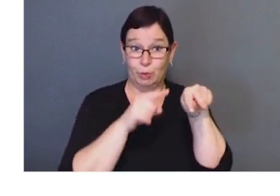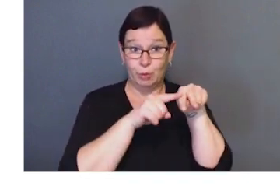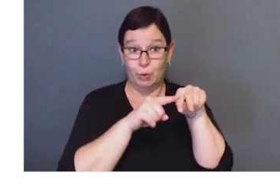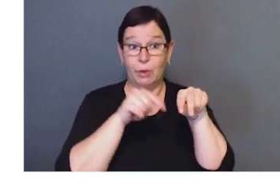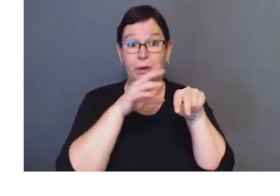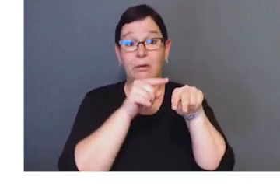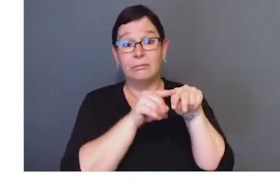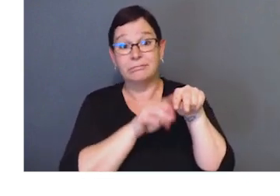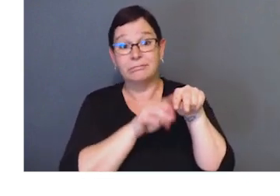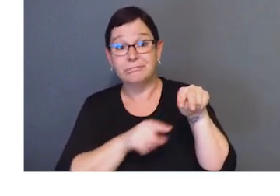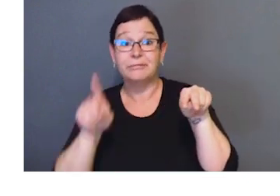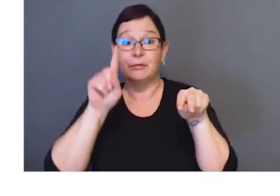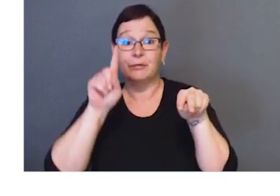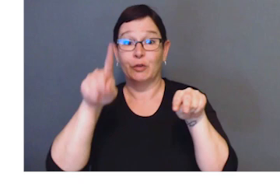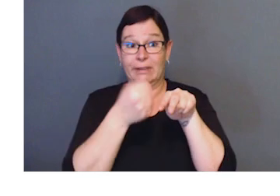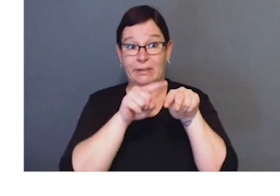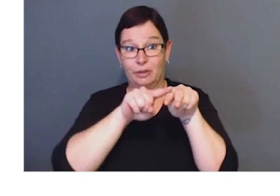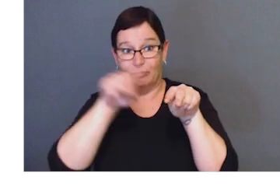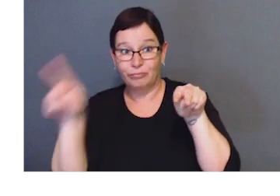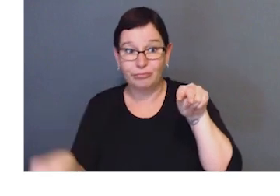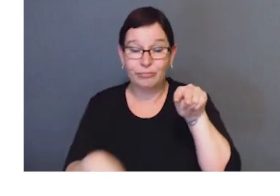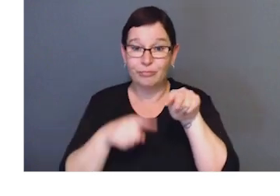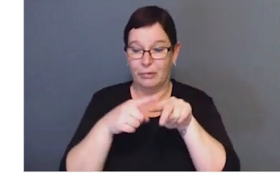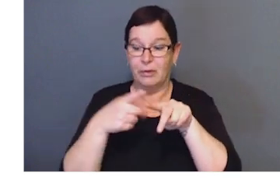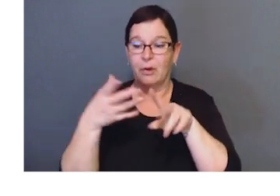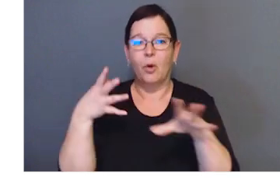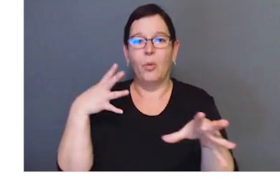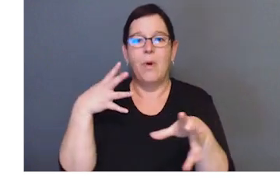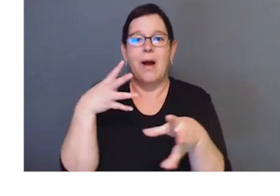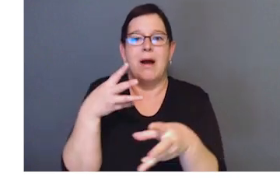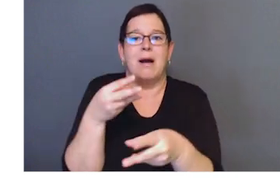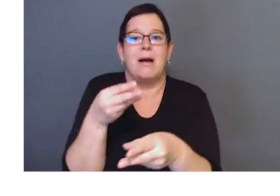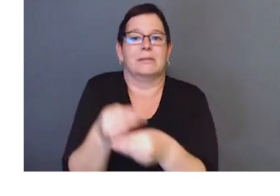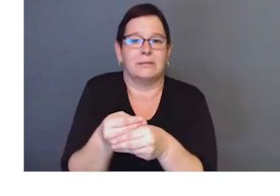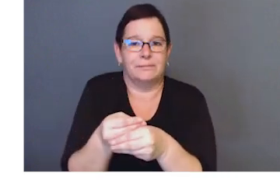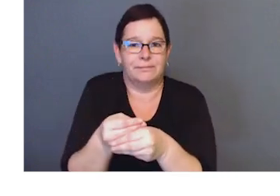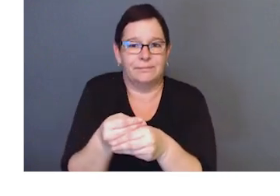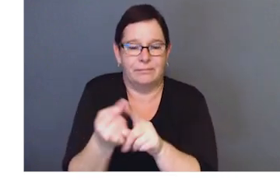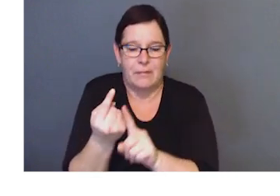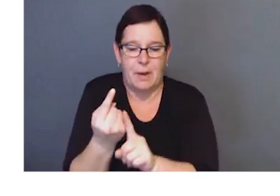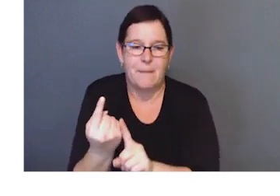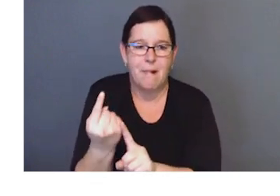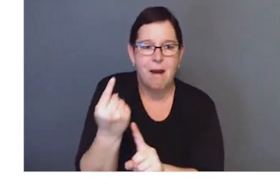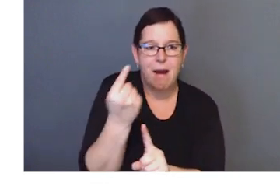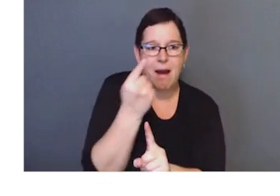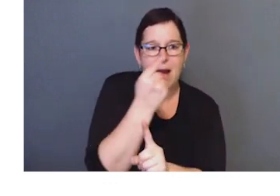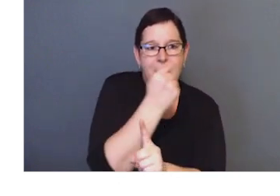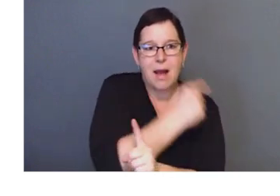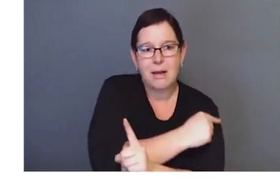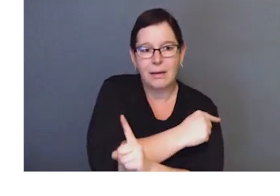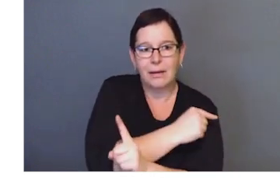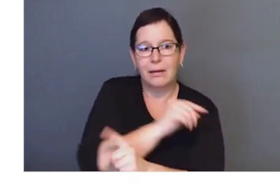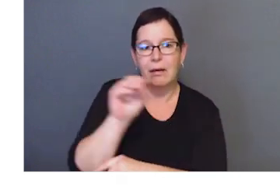to October 1st, 2022, and until June 30th, 2023.